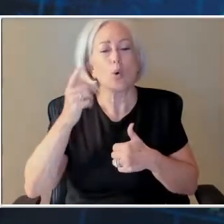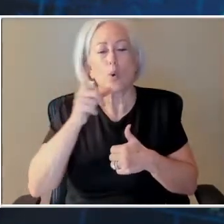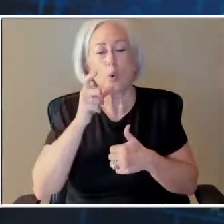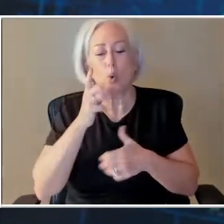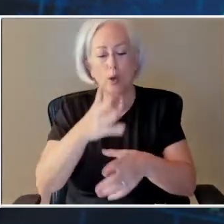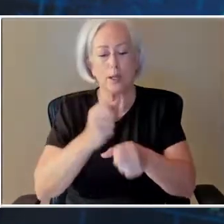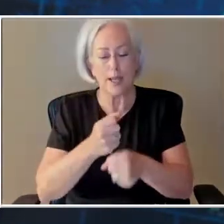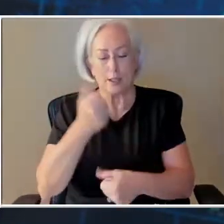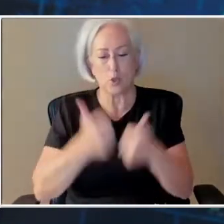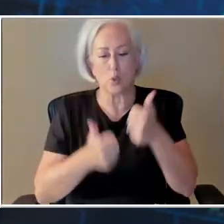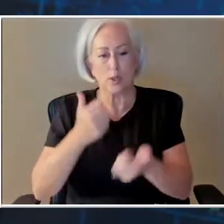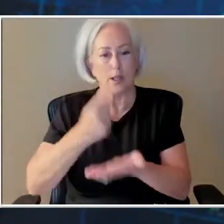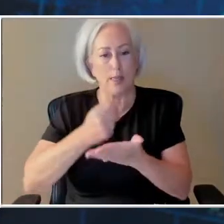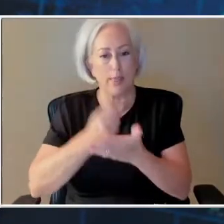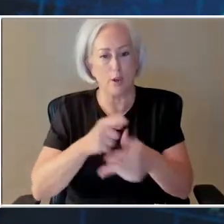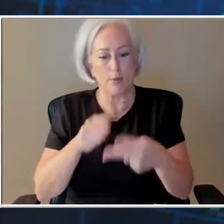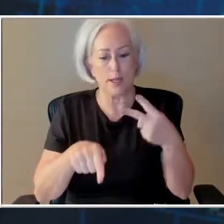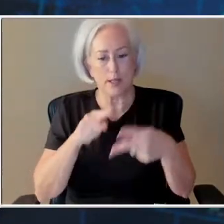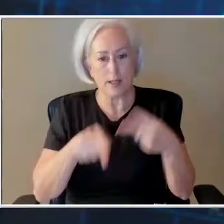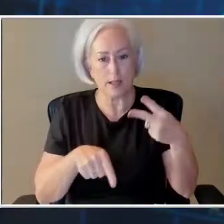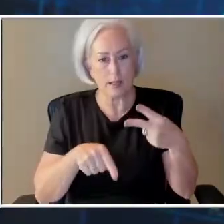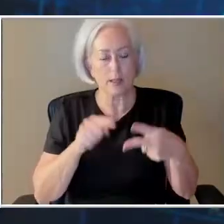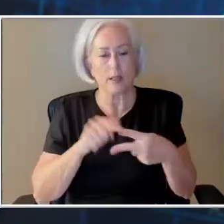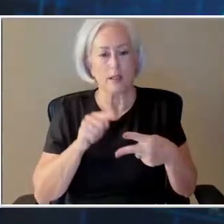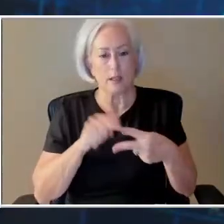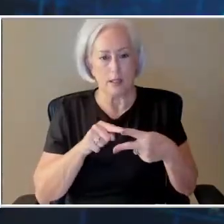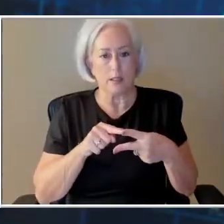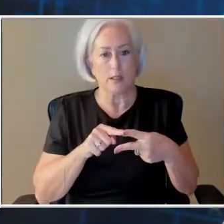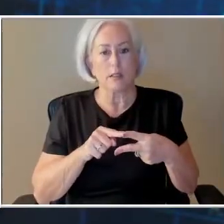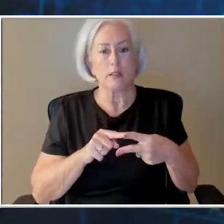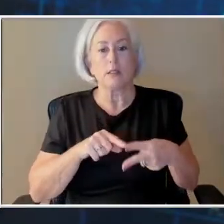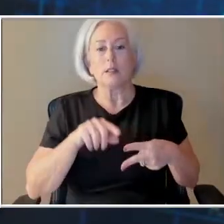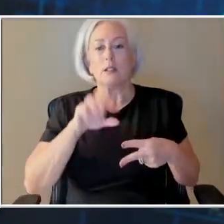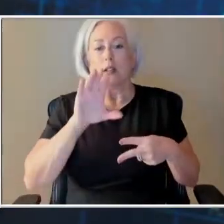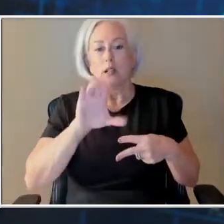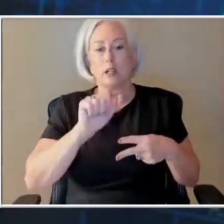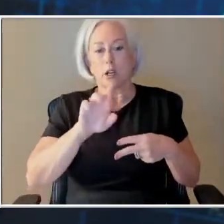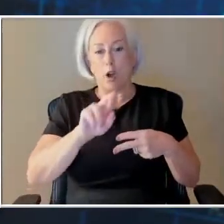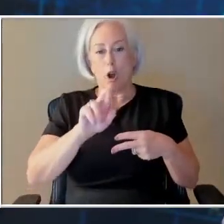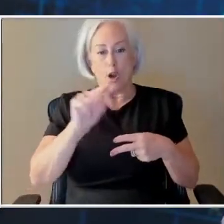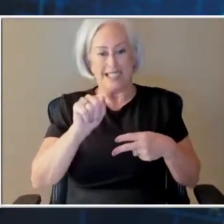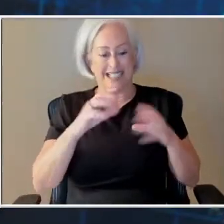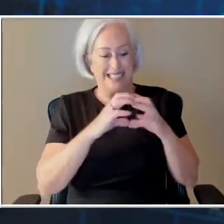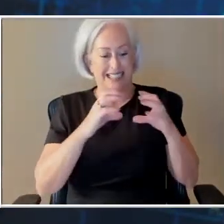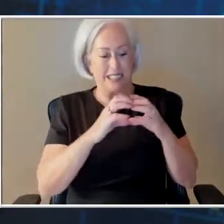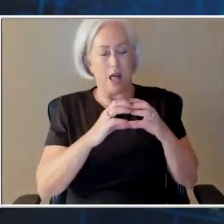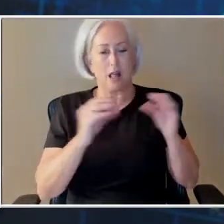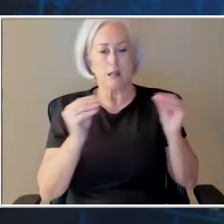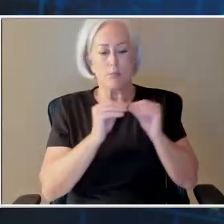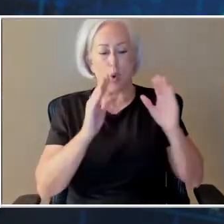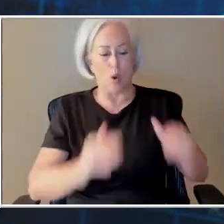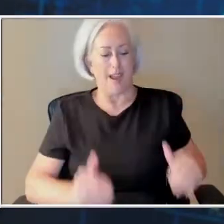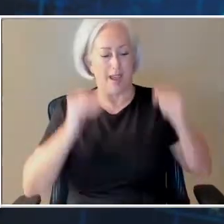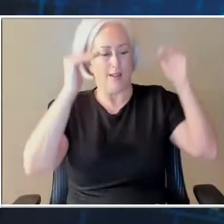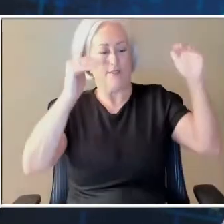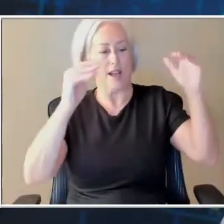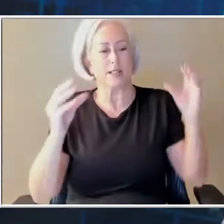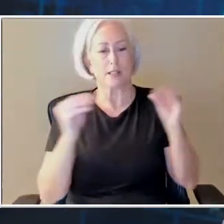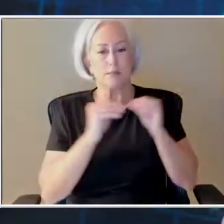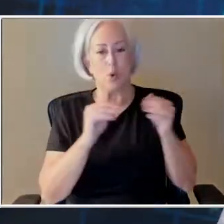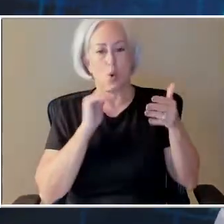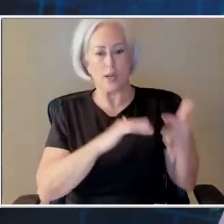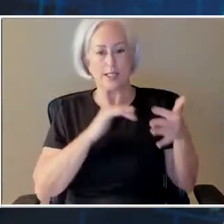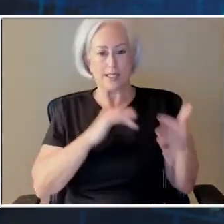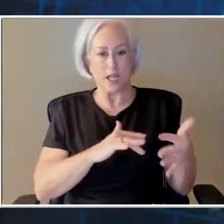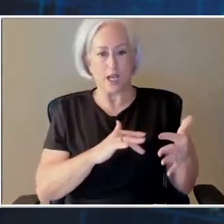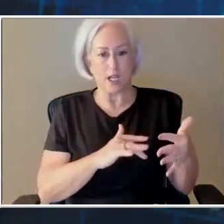cell is above the bispecific because it has more trials. It's more advanced. We have more randomized trials, so we